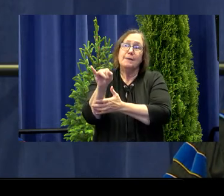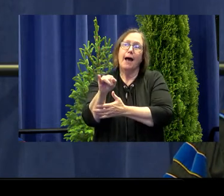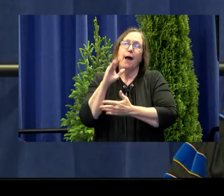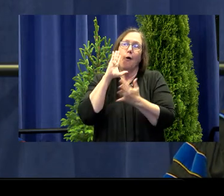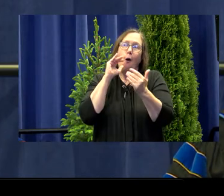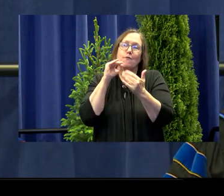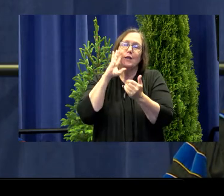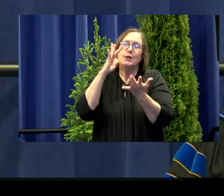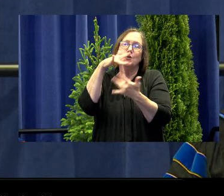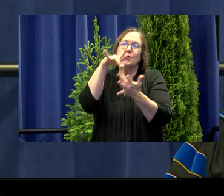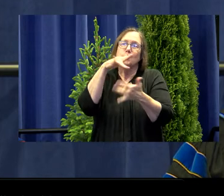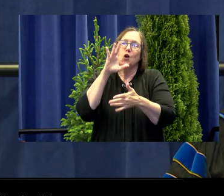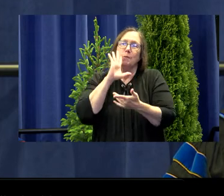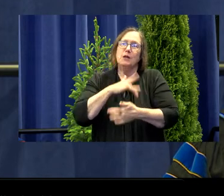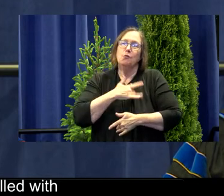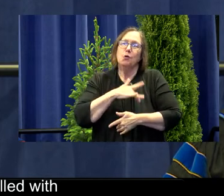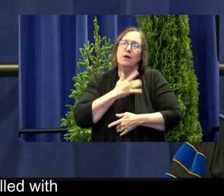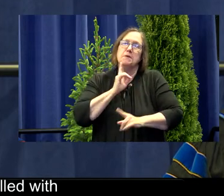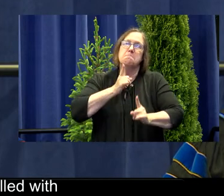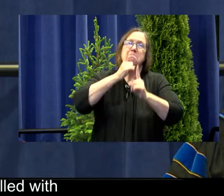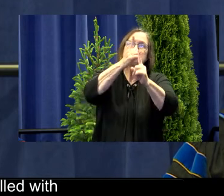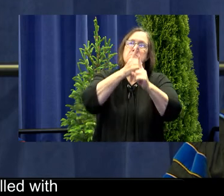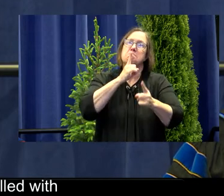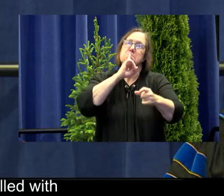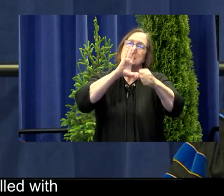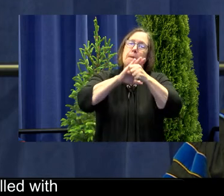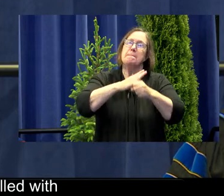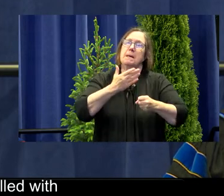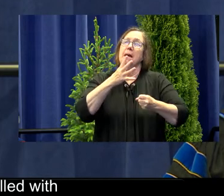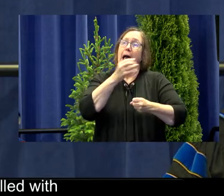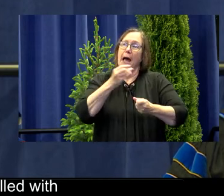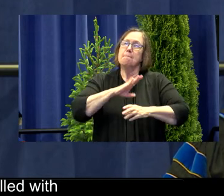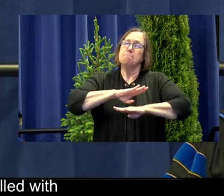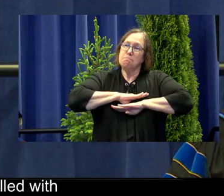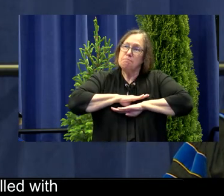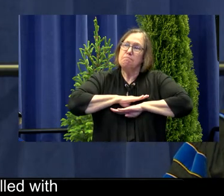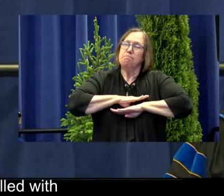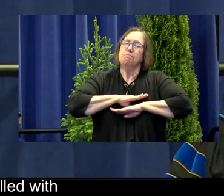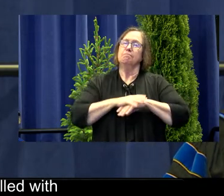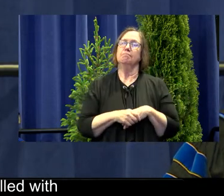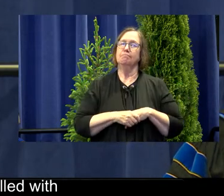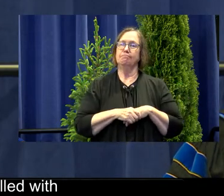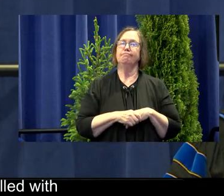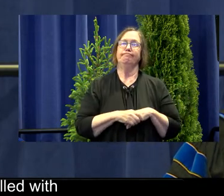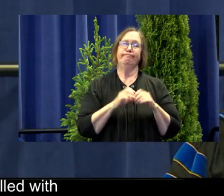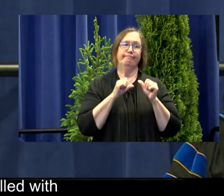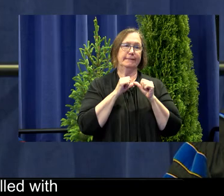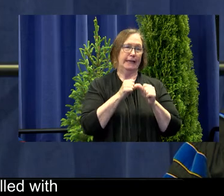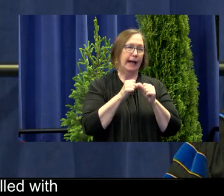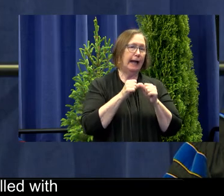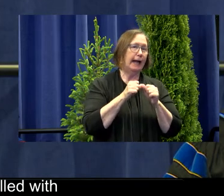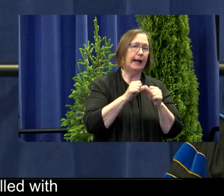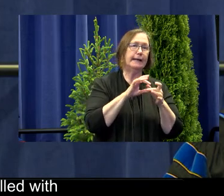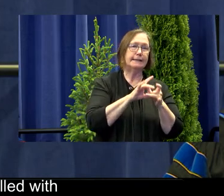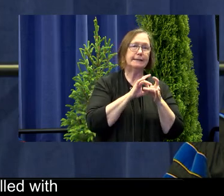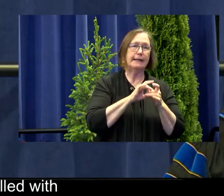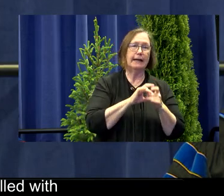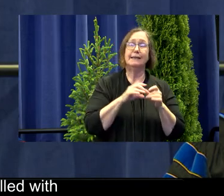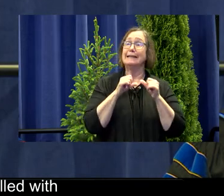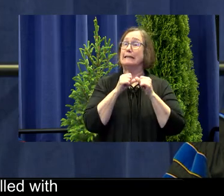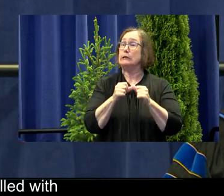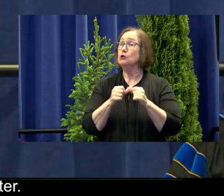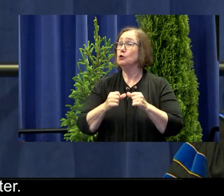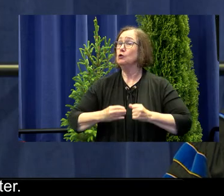purpose, fulfillment, and an unbreakable bond with your alma mater. Stay connected, stay inspired,